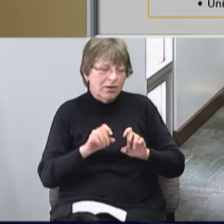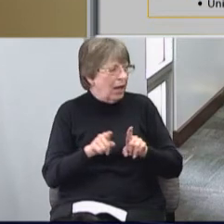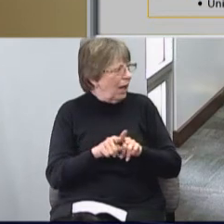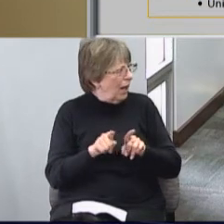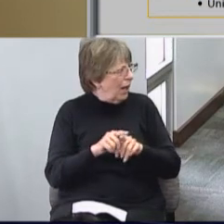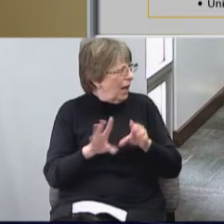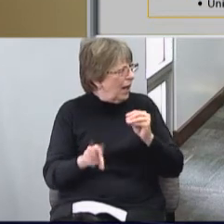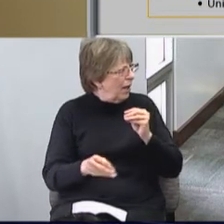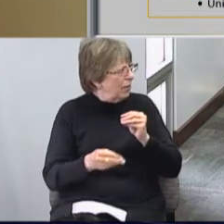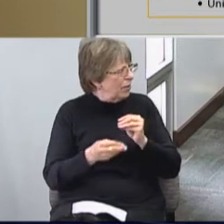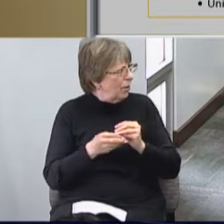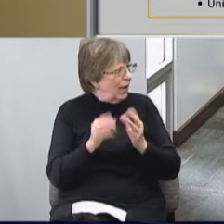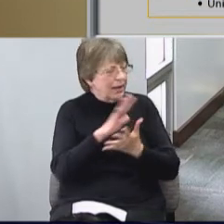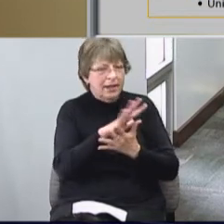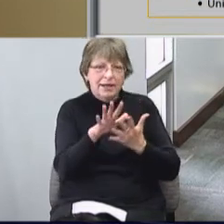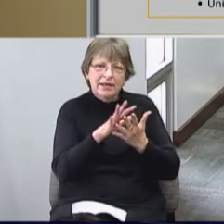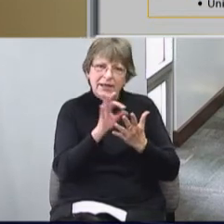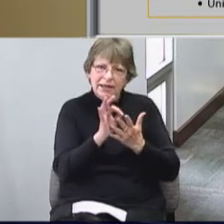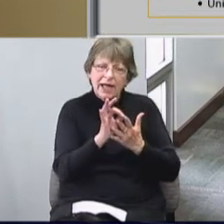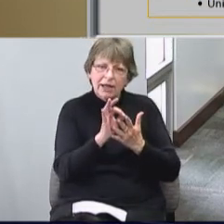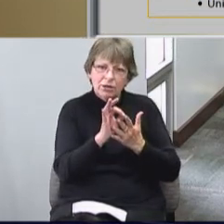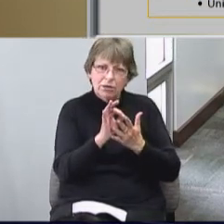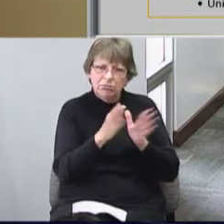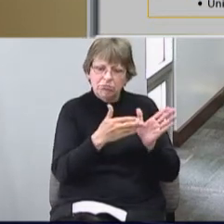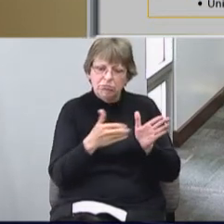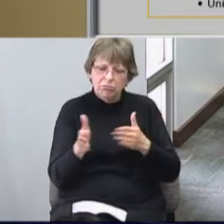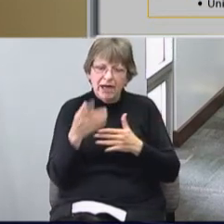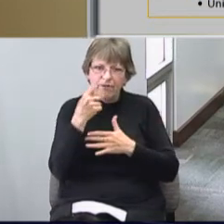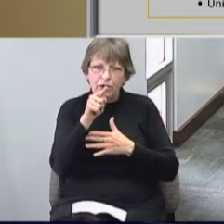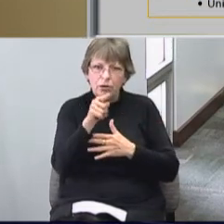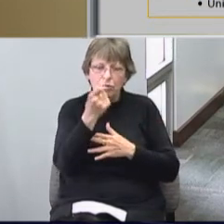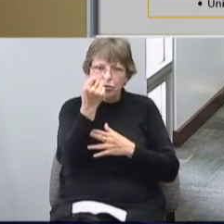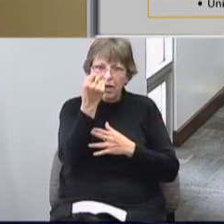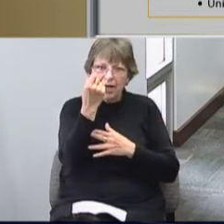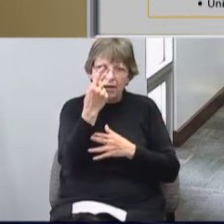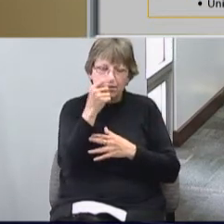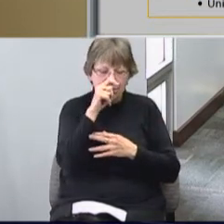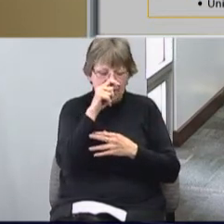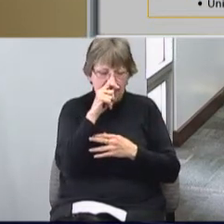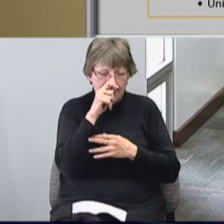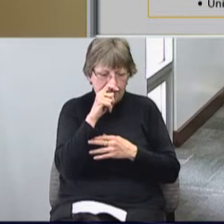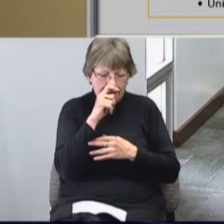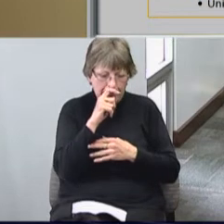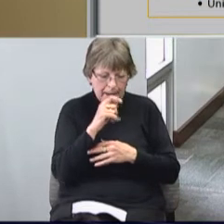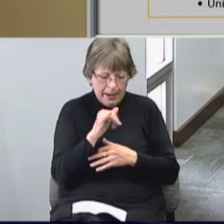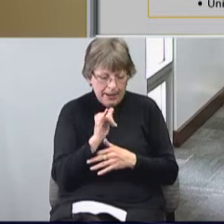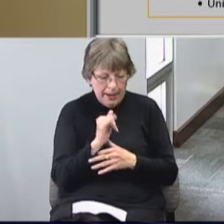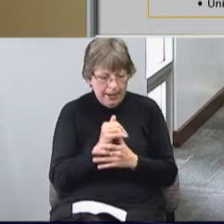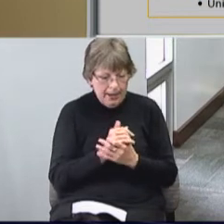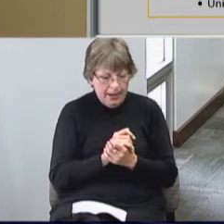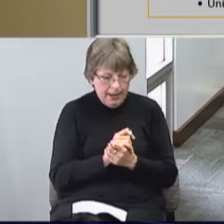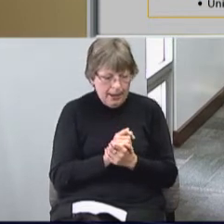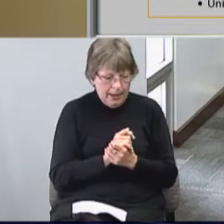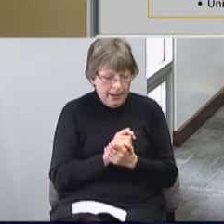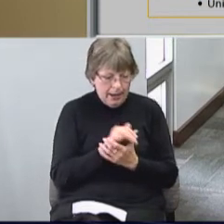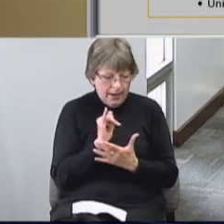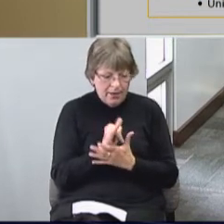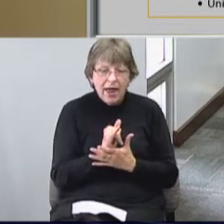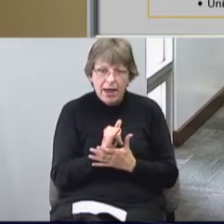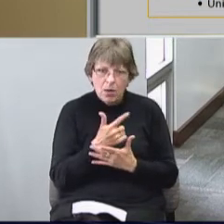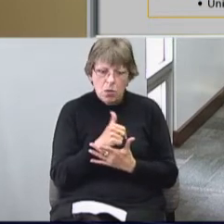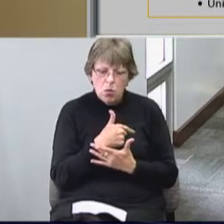the selection criteria up here for you to understand that there are very